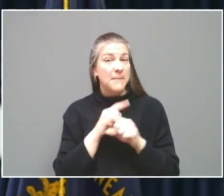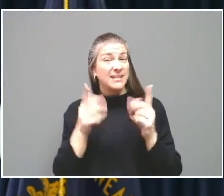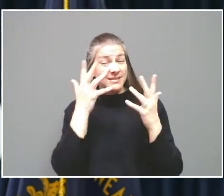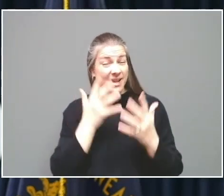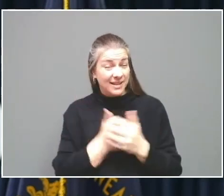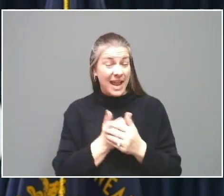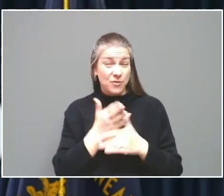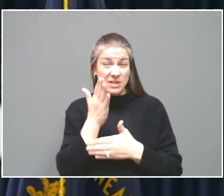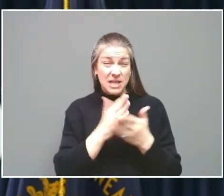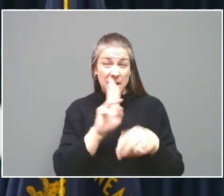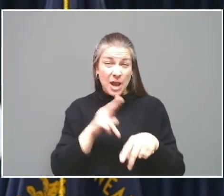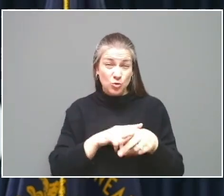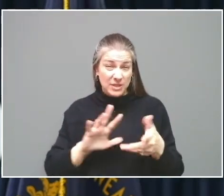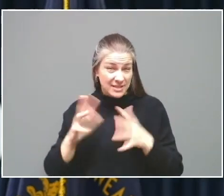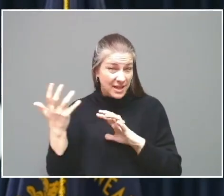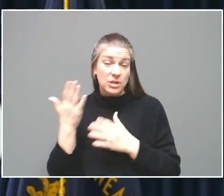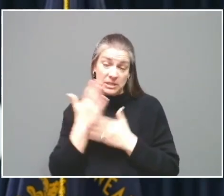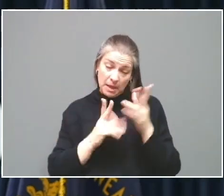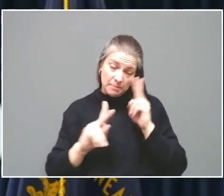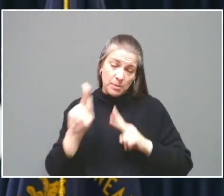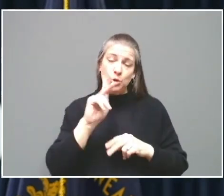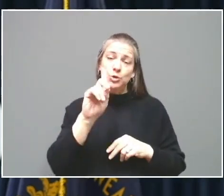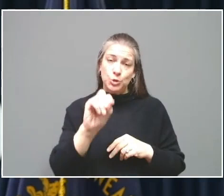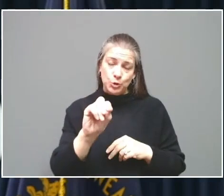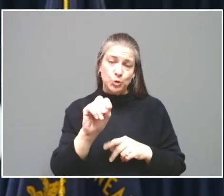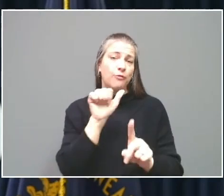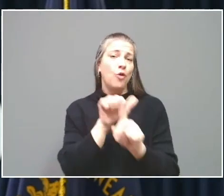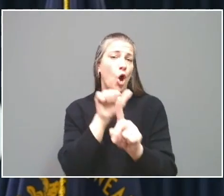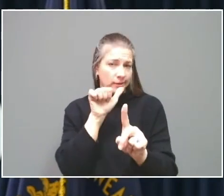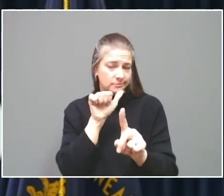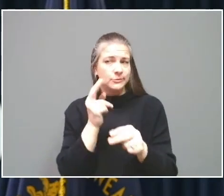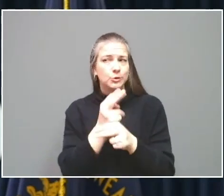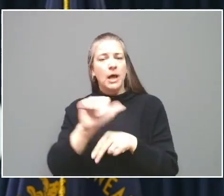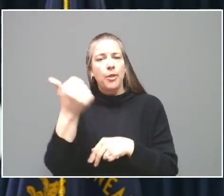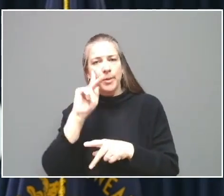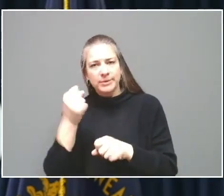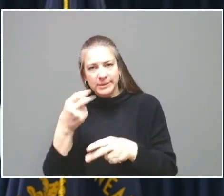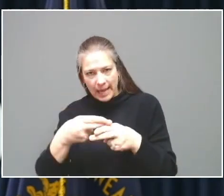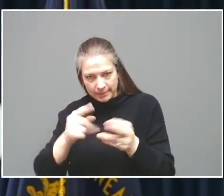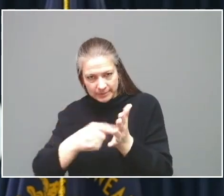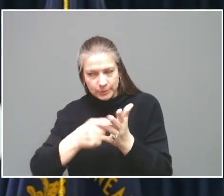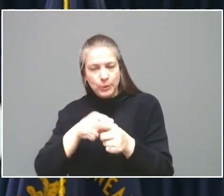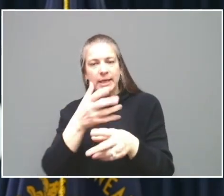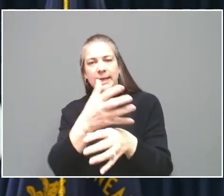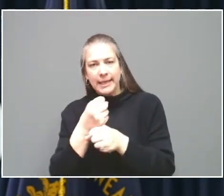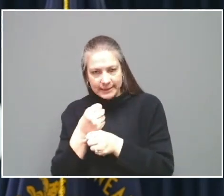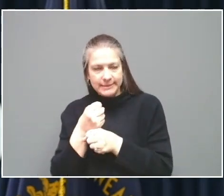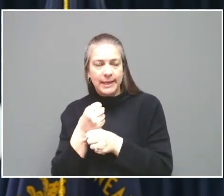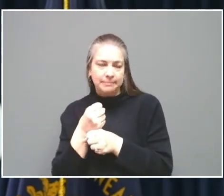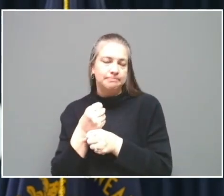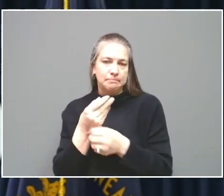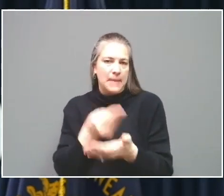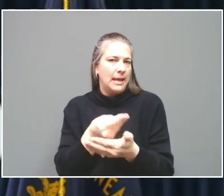these natural disasters, people do commit fraud and use other people's names to try to get money that